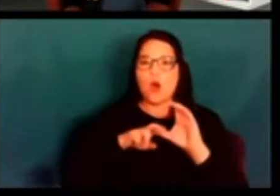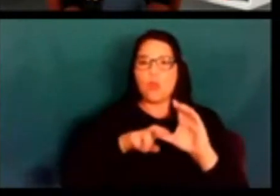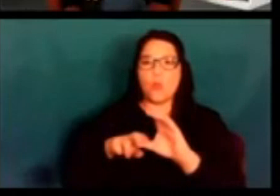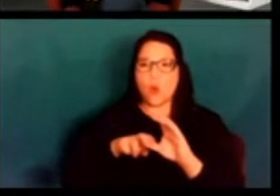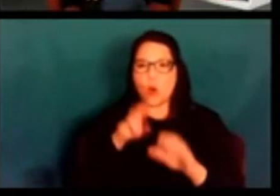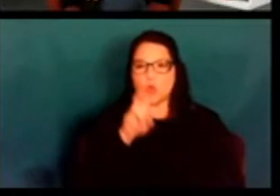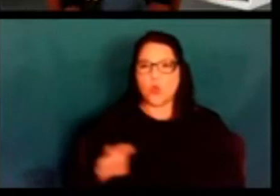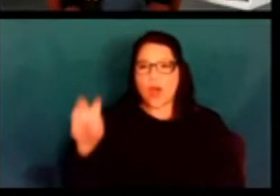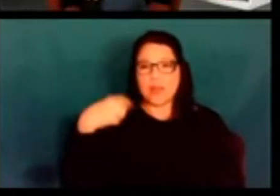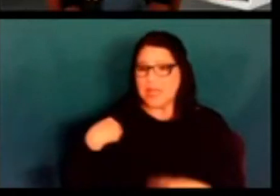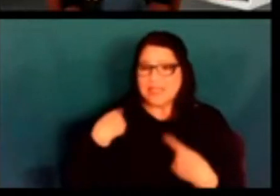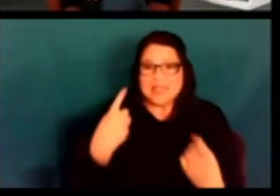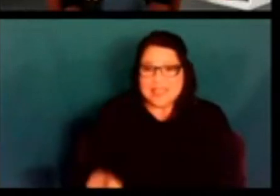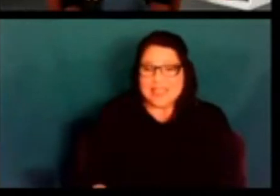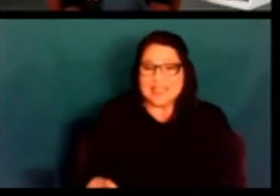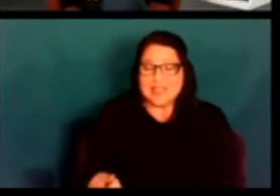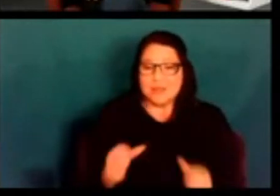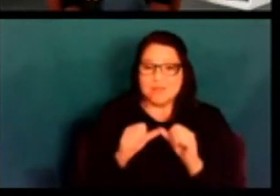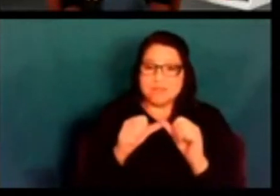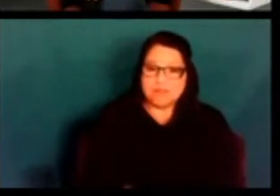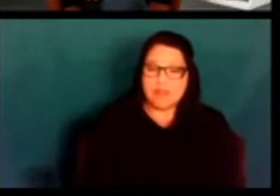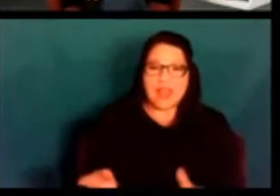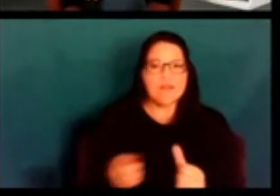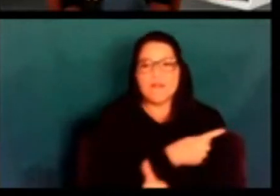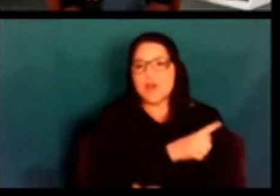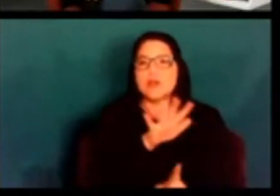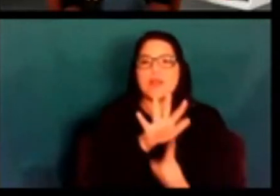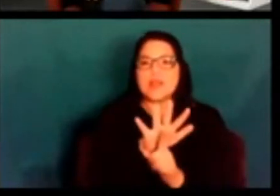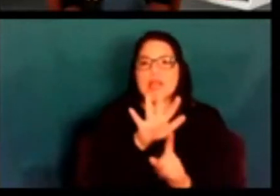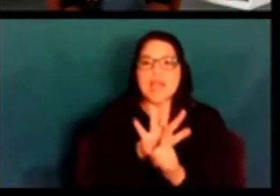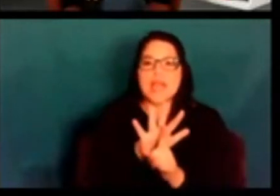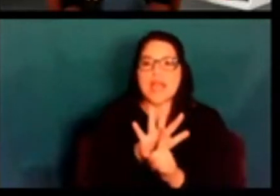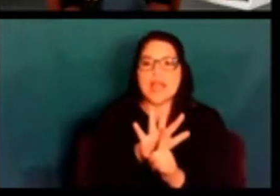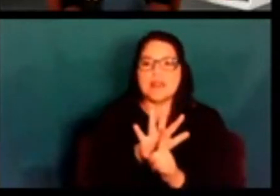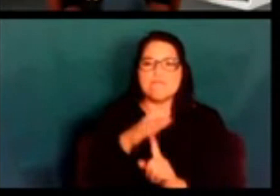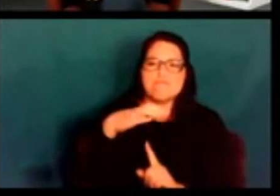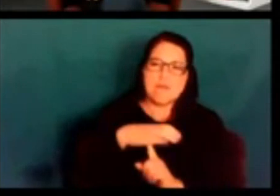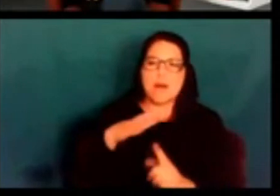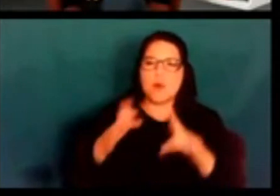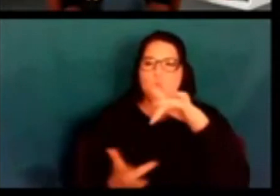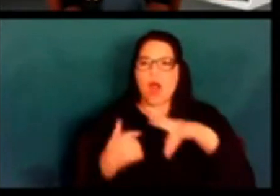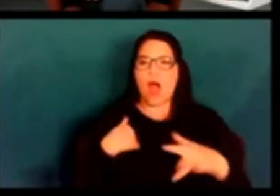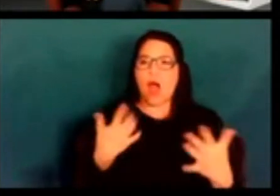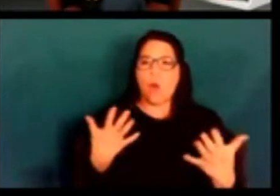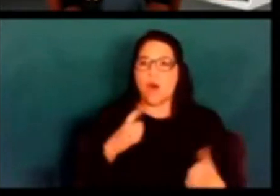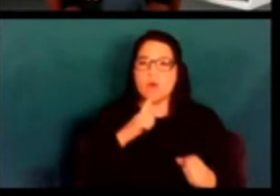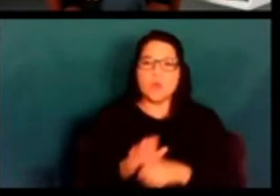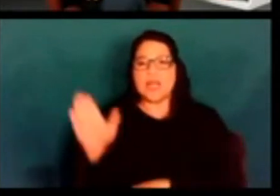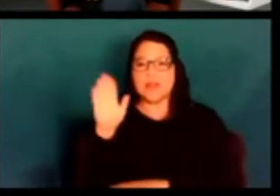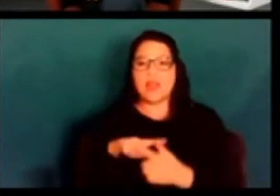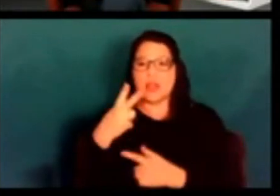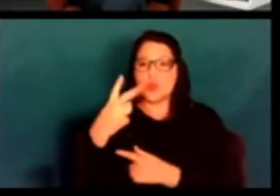road ever since. But that was our first hit record. I Just Want to Testify. 2 years later, we became